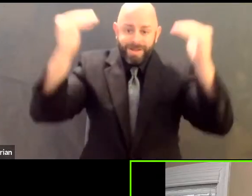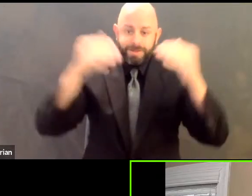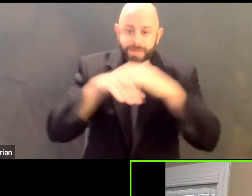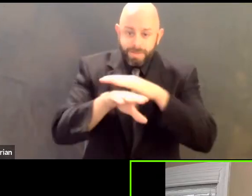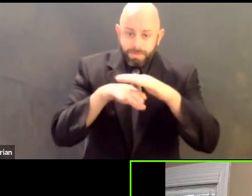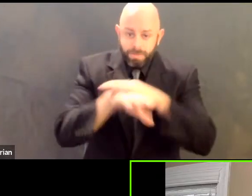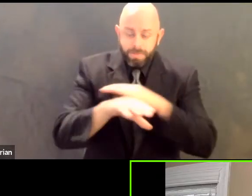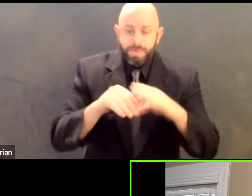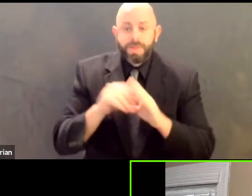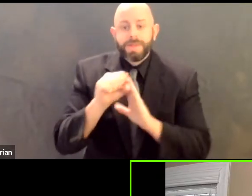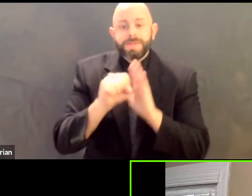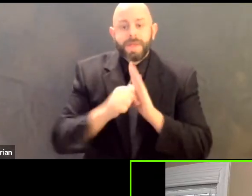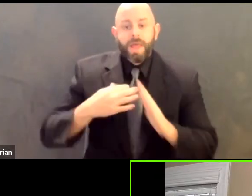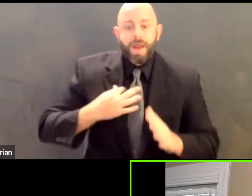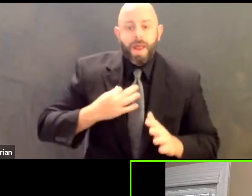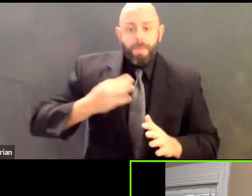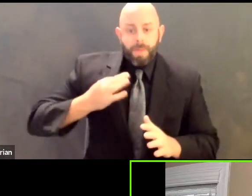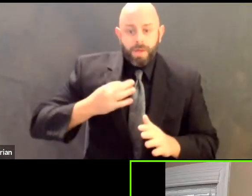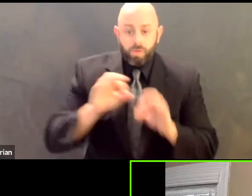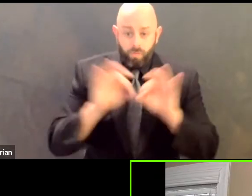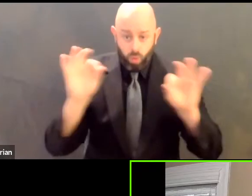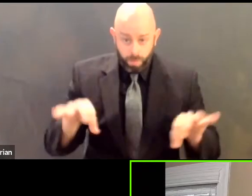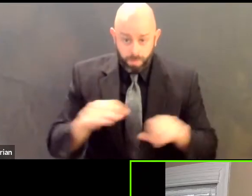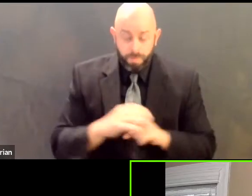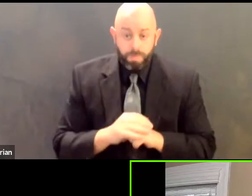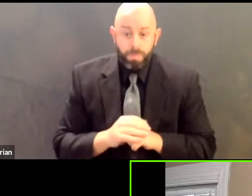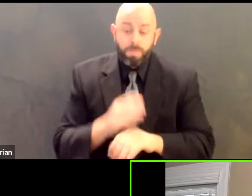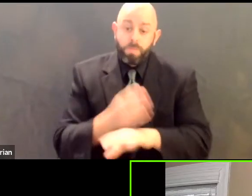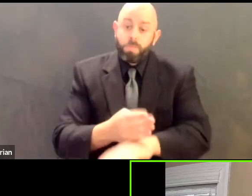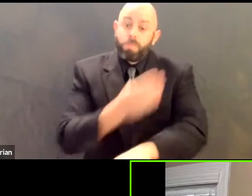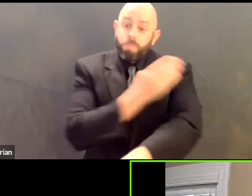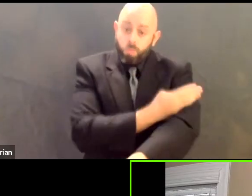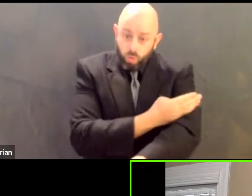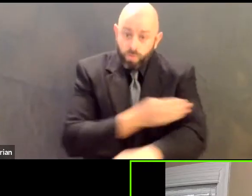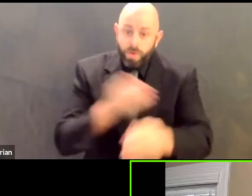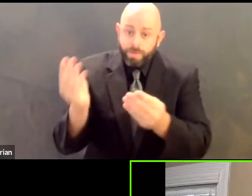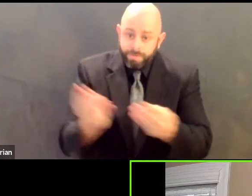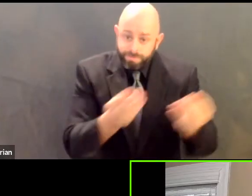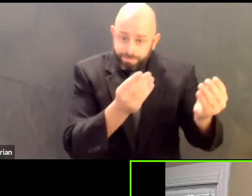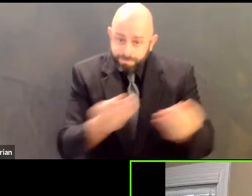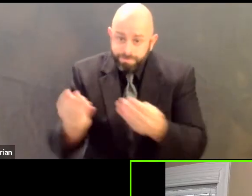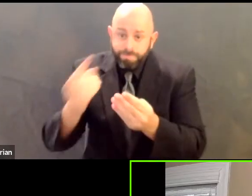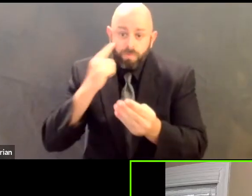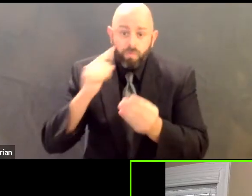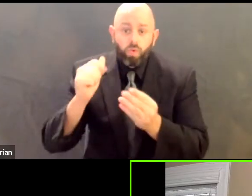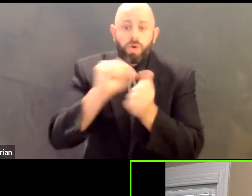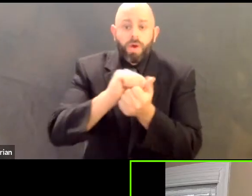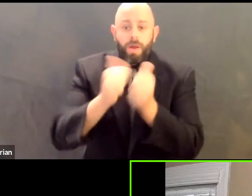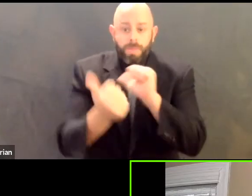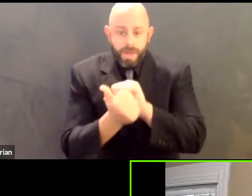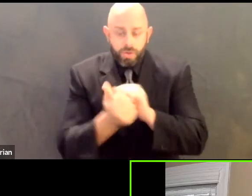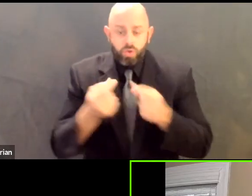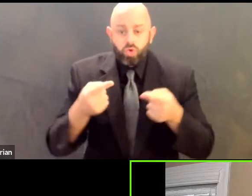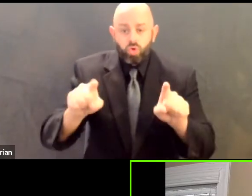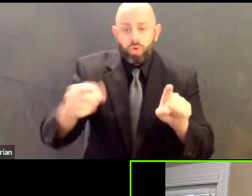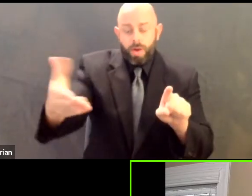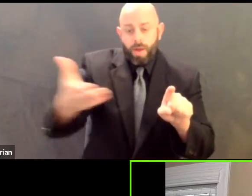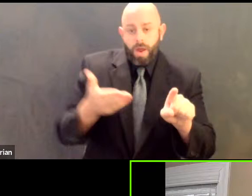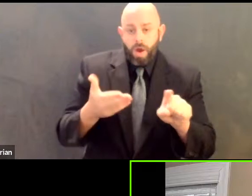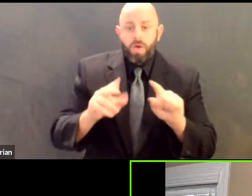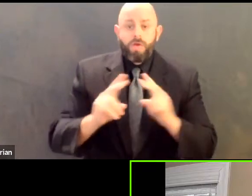state application form, and we have improved the facilitation of accommodations during hiring through very